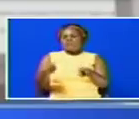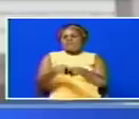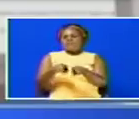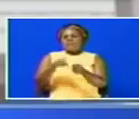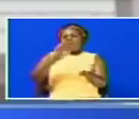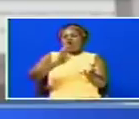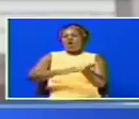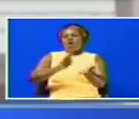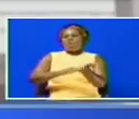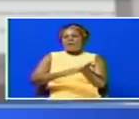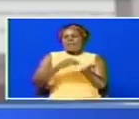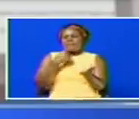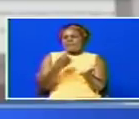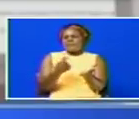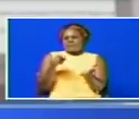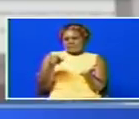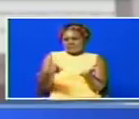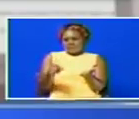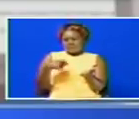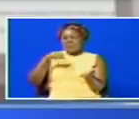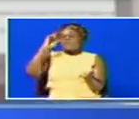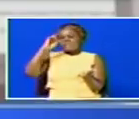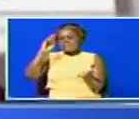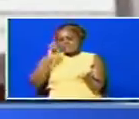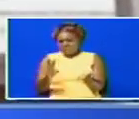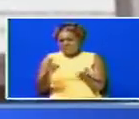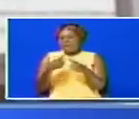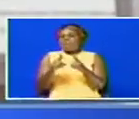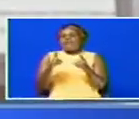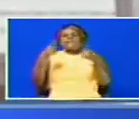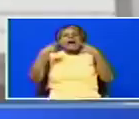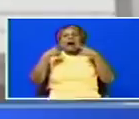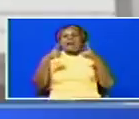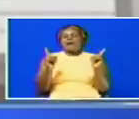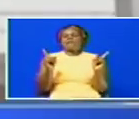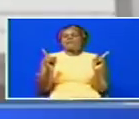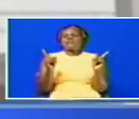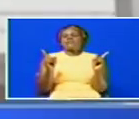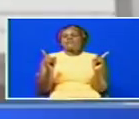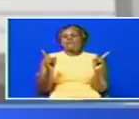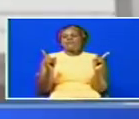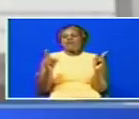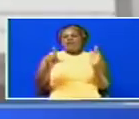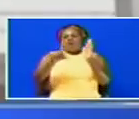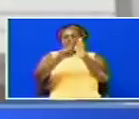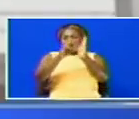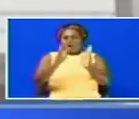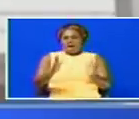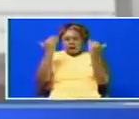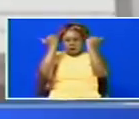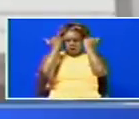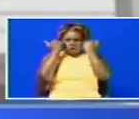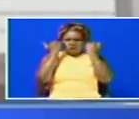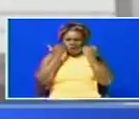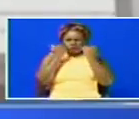make a statement and say, this is what I noticed, but still go ahead and announce the results. His lawyers in court, when he was in